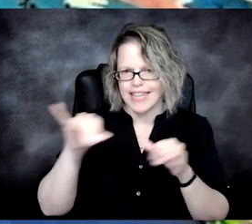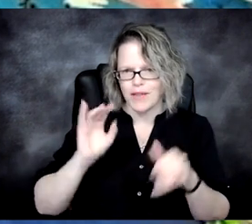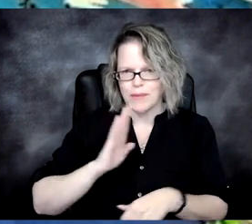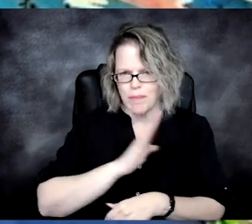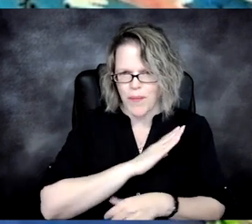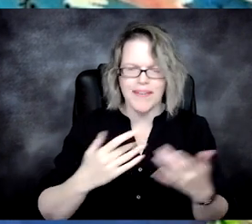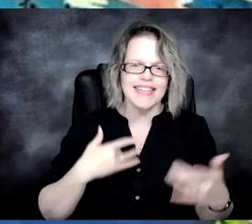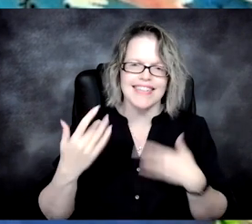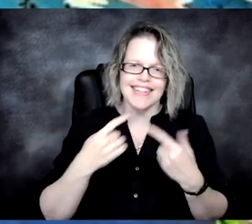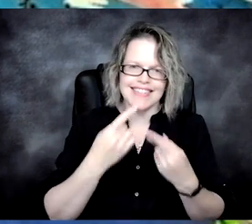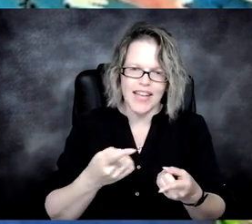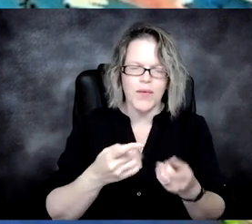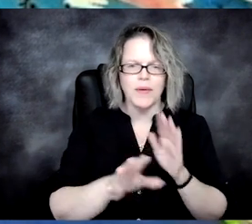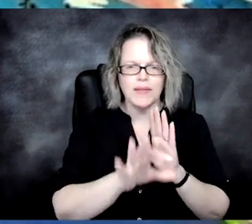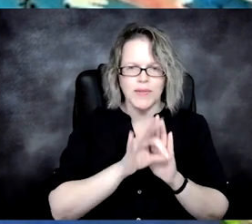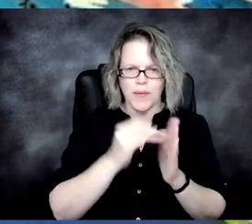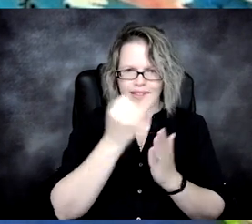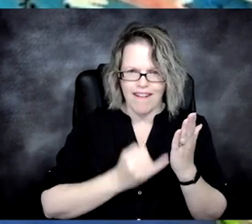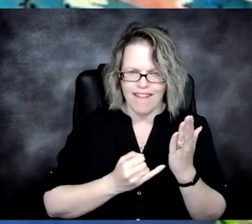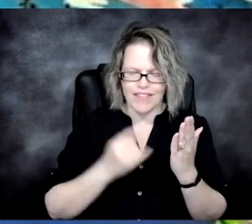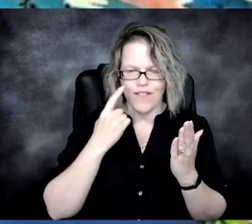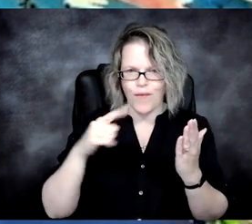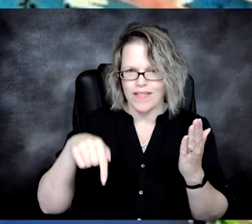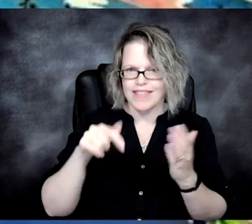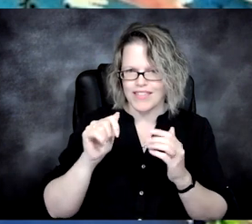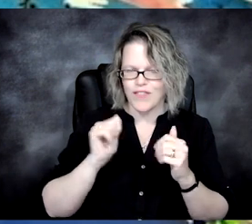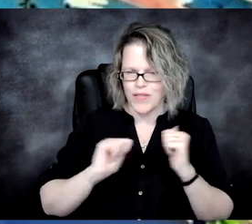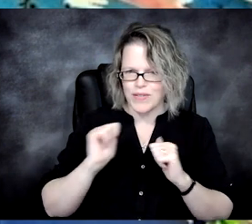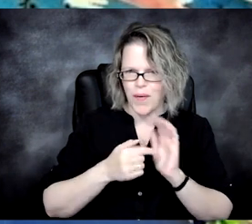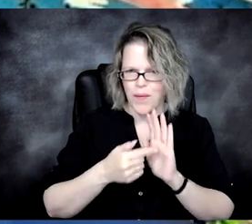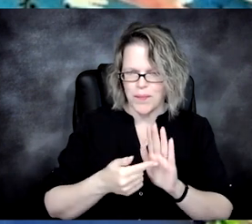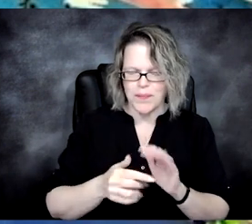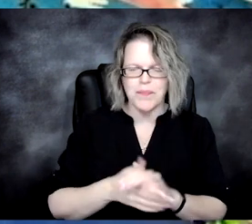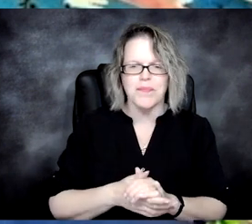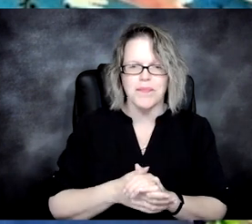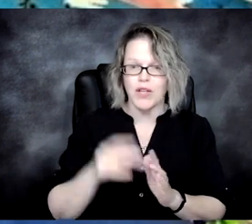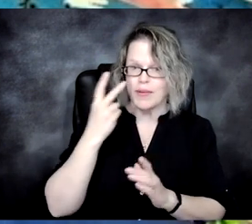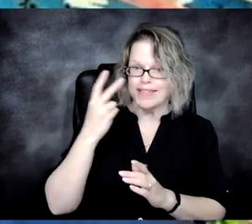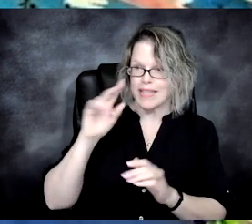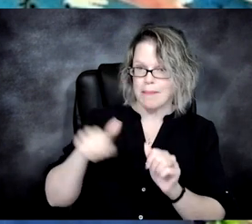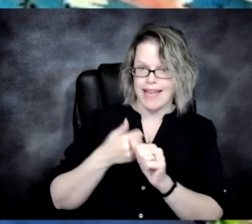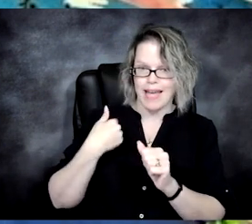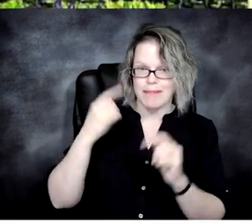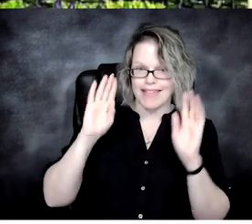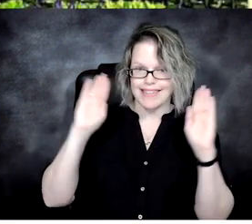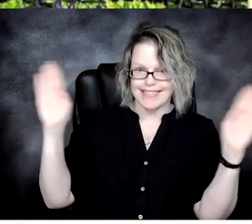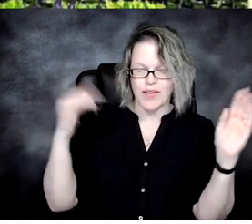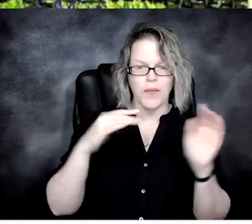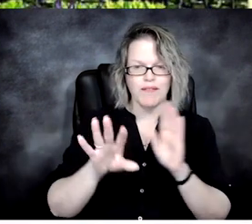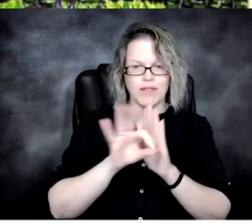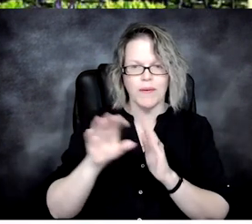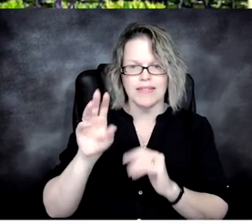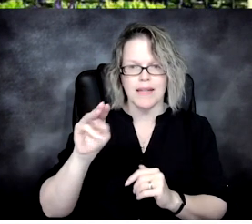you about our artwork selection from the Superintendent's Art Show. As you can see behind me, we have chosen